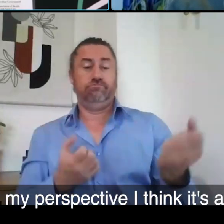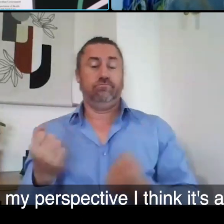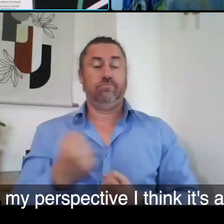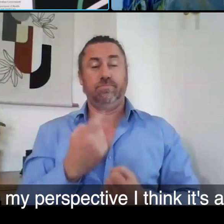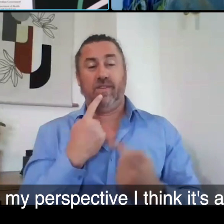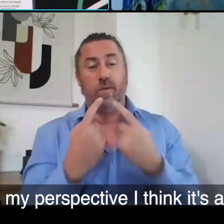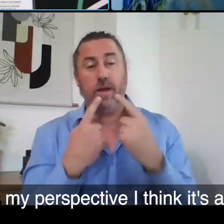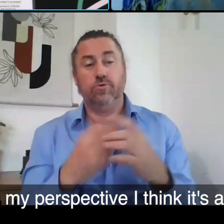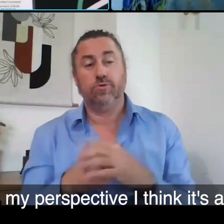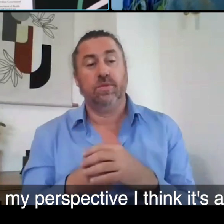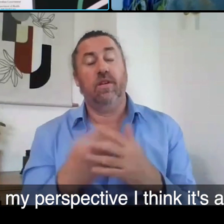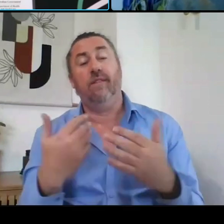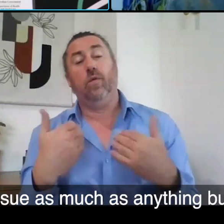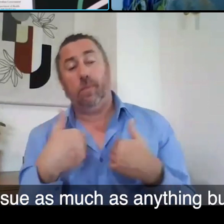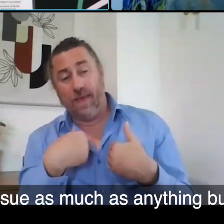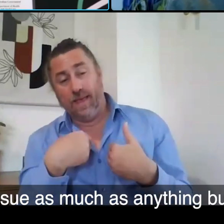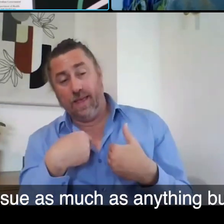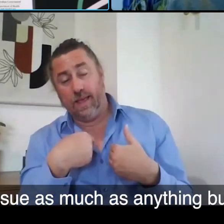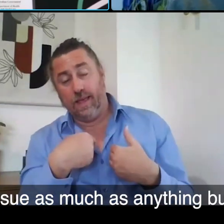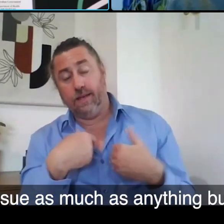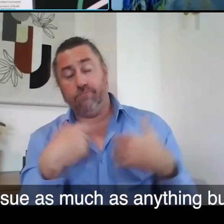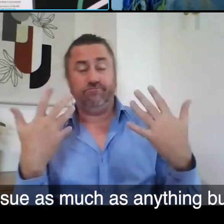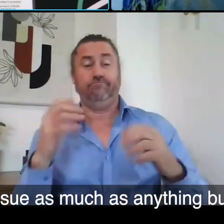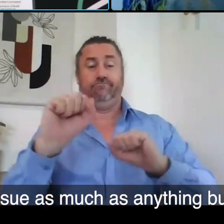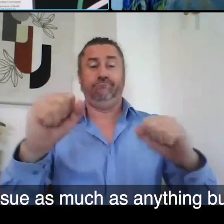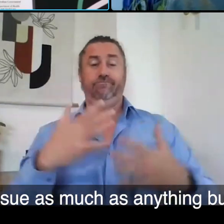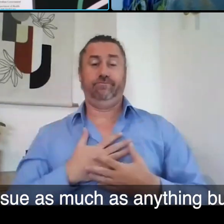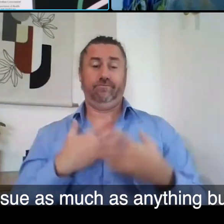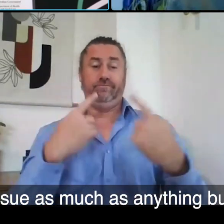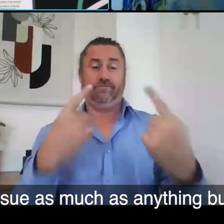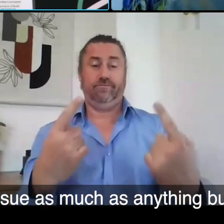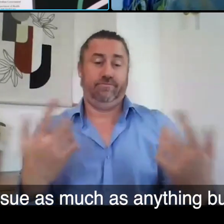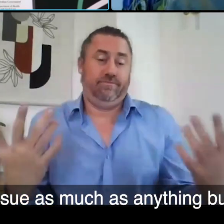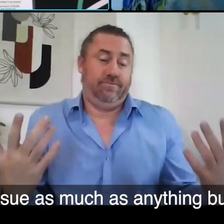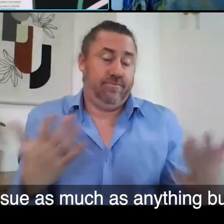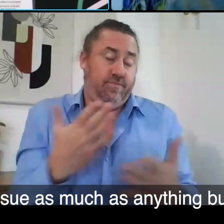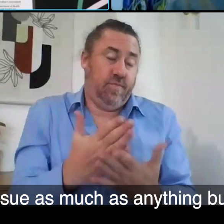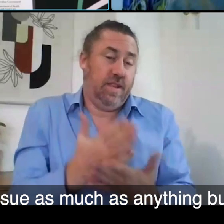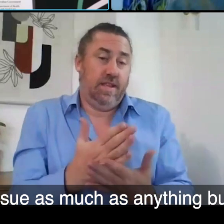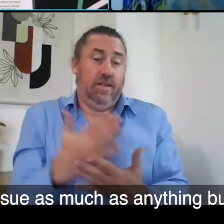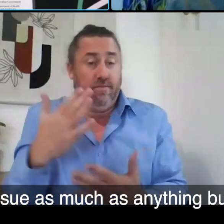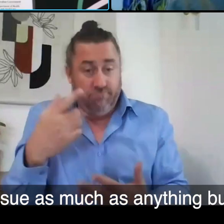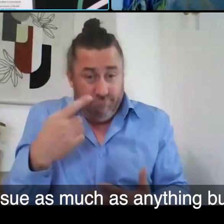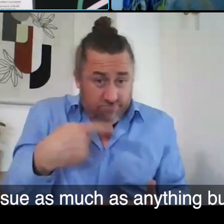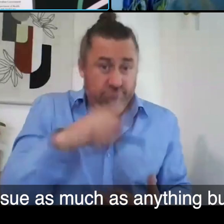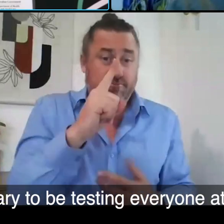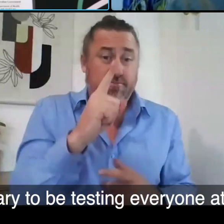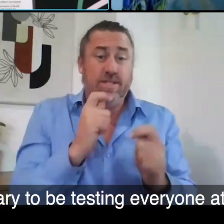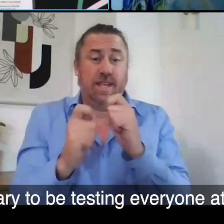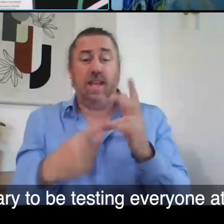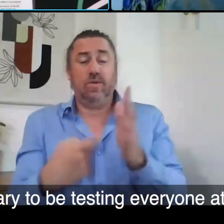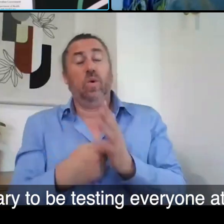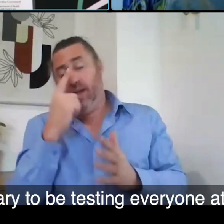from my perspective, I think it's a clinical judgment issue as much as anything, but I think it's